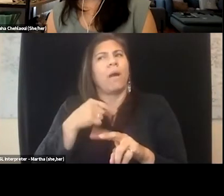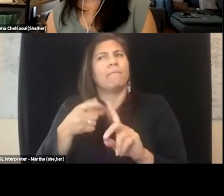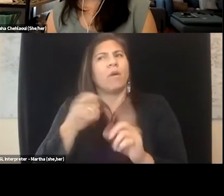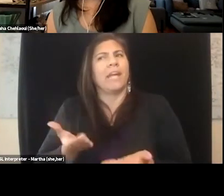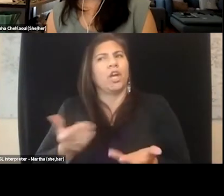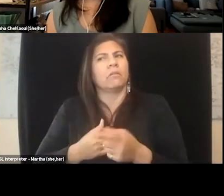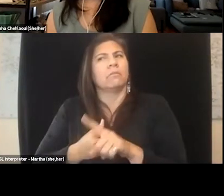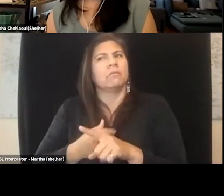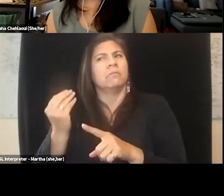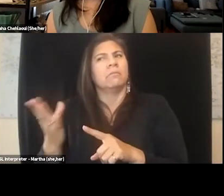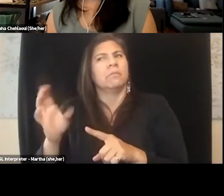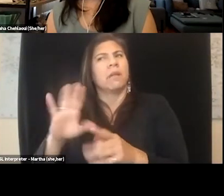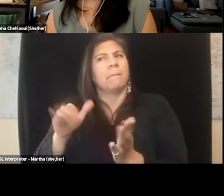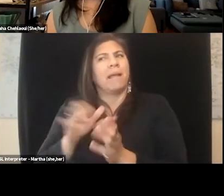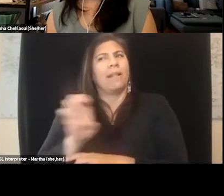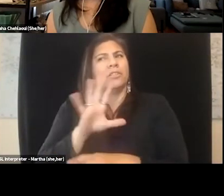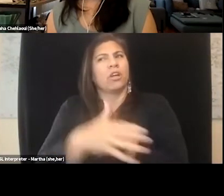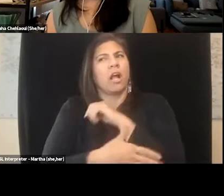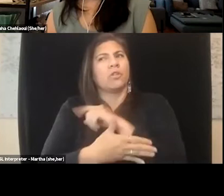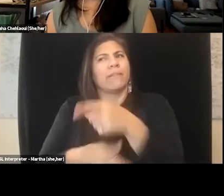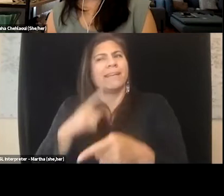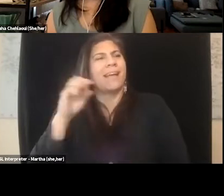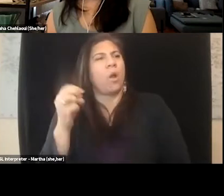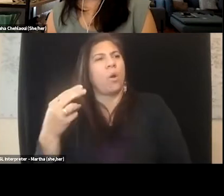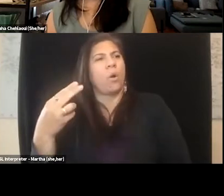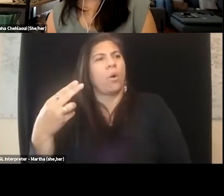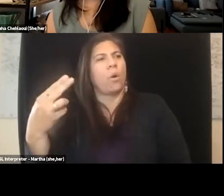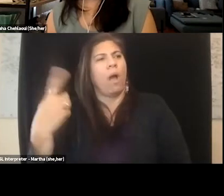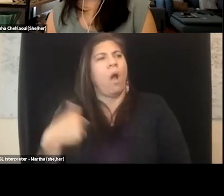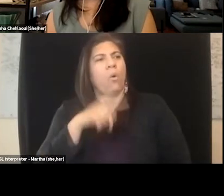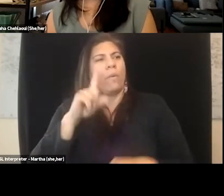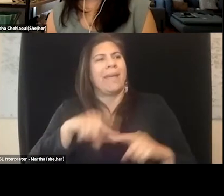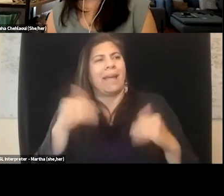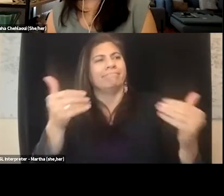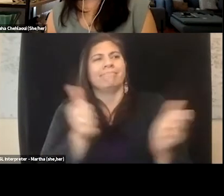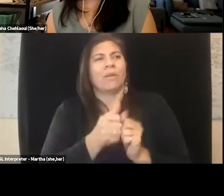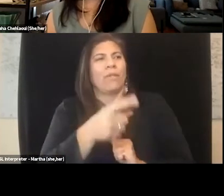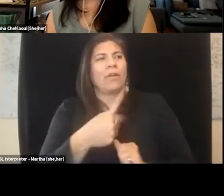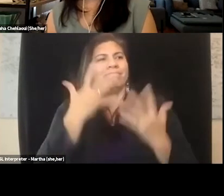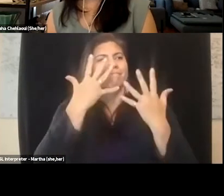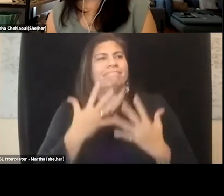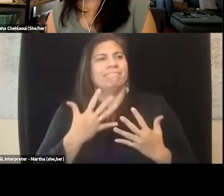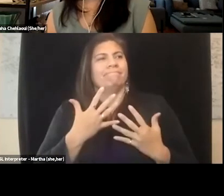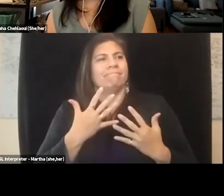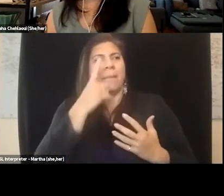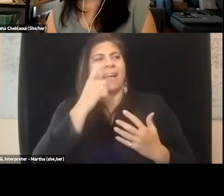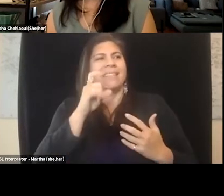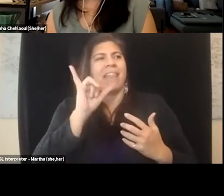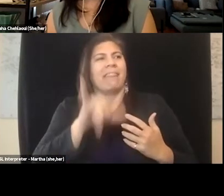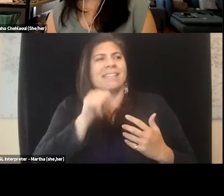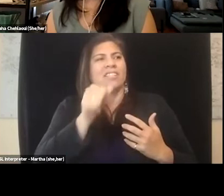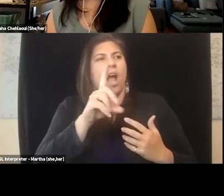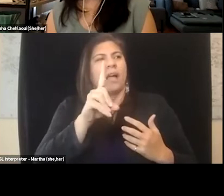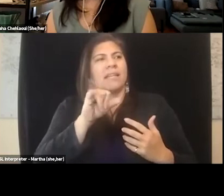said, oh. And they said, you know what, we can't move you forward, unfortunately, because that's not diverse. And he's